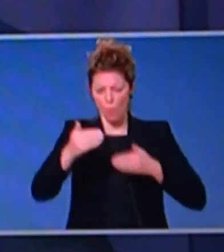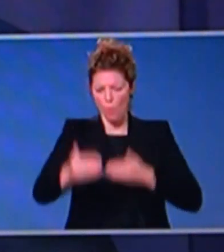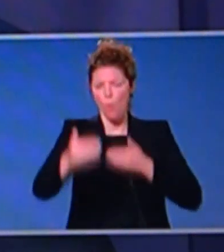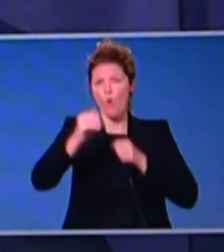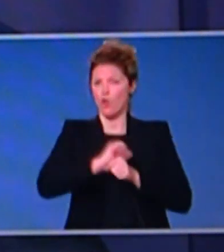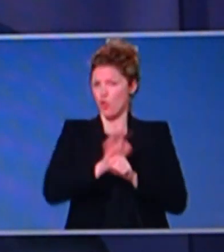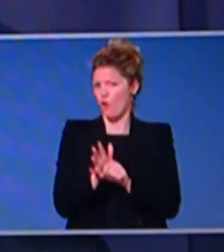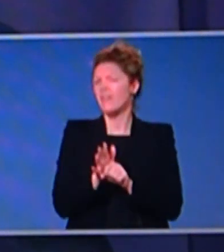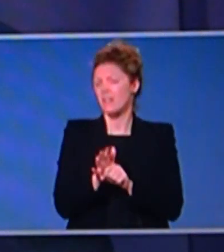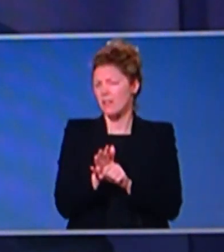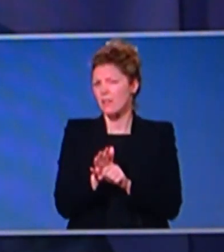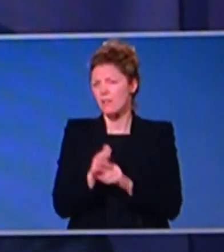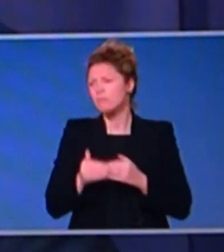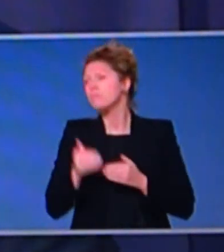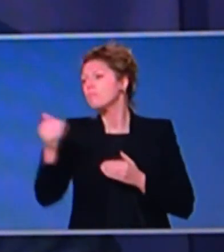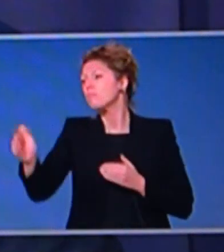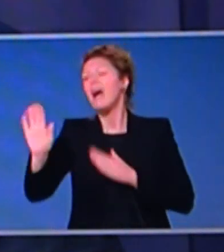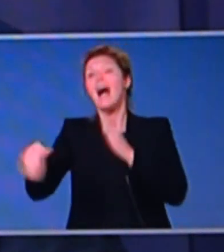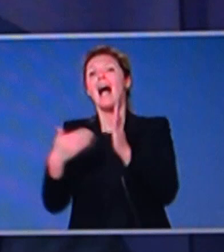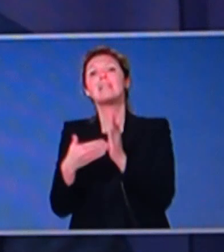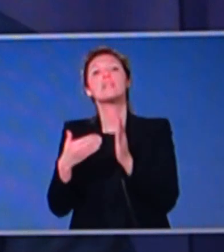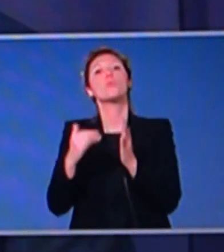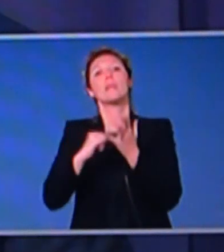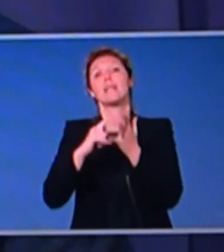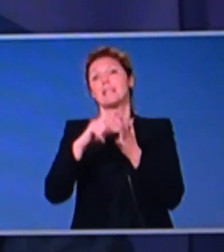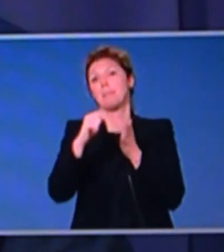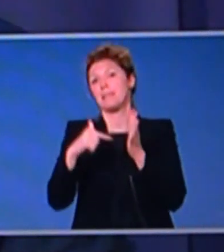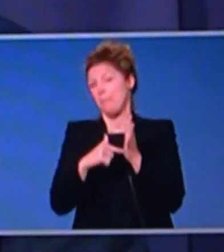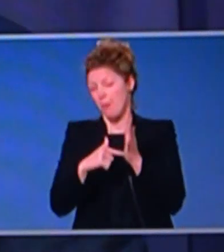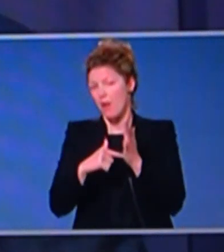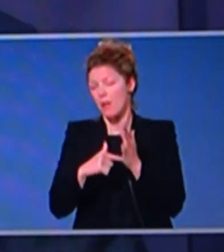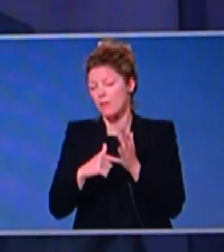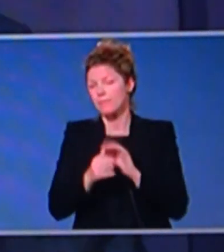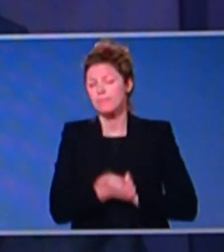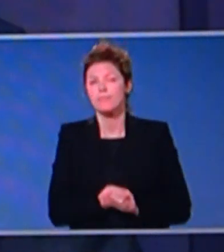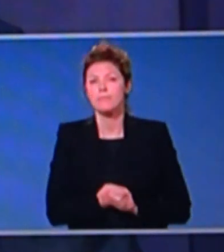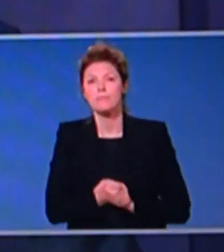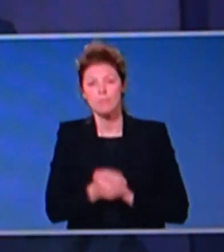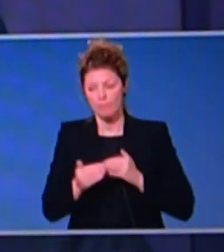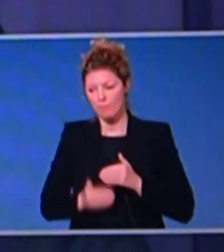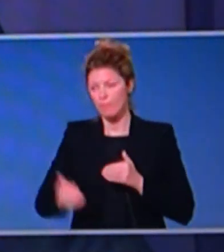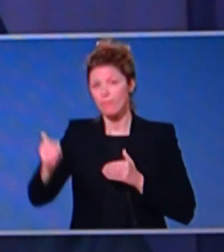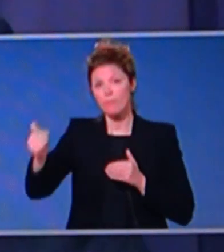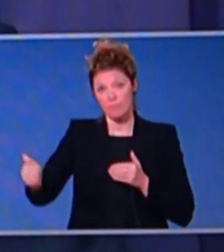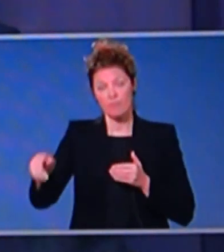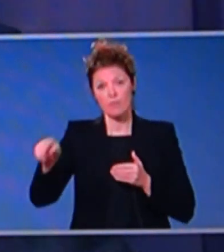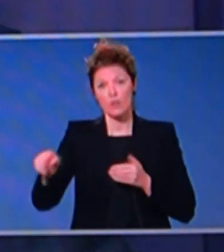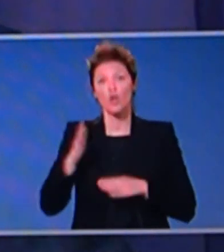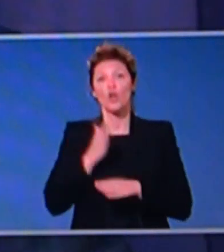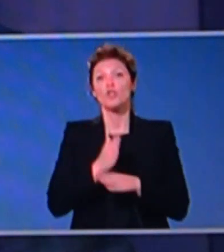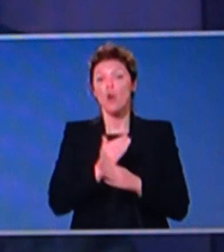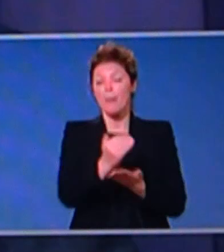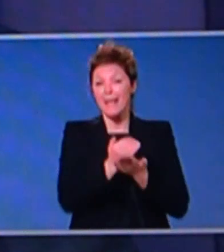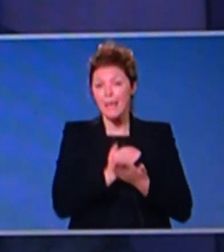which was set till the end of September. Our objective is to get those on JobSeeker and